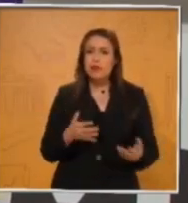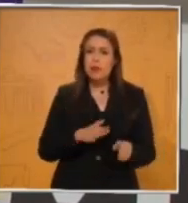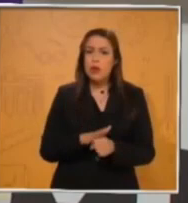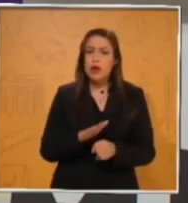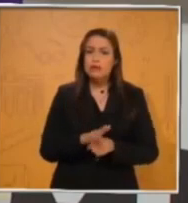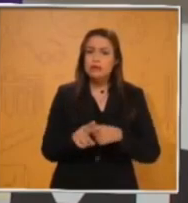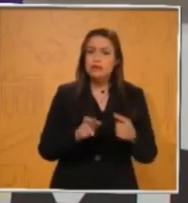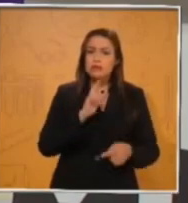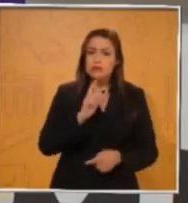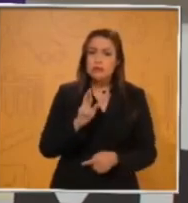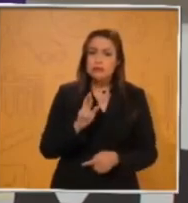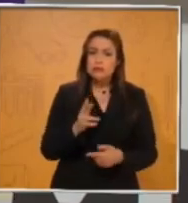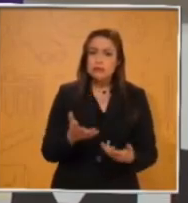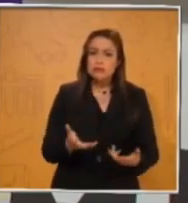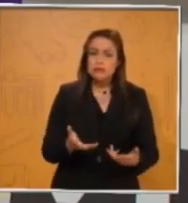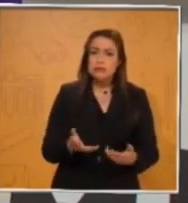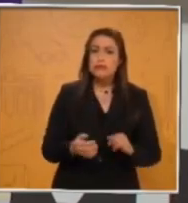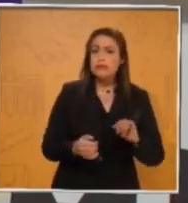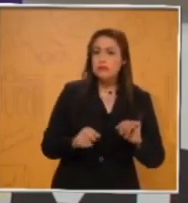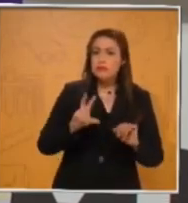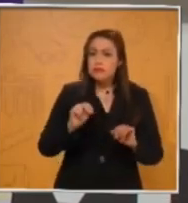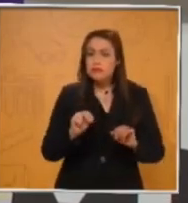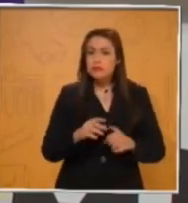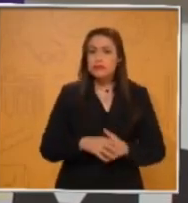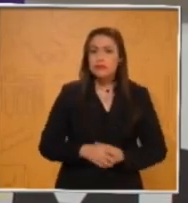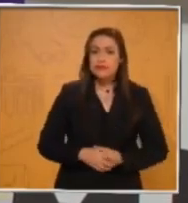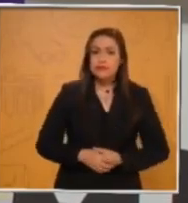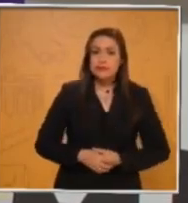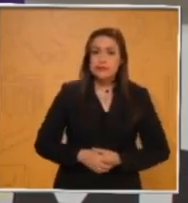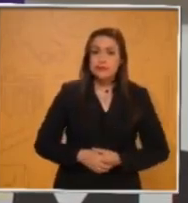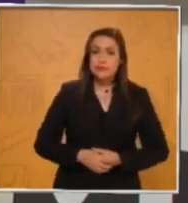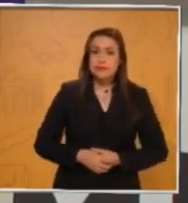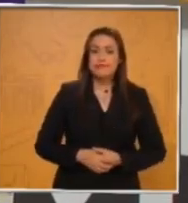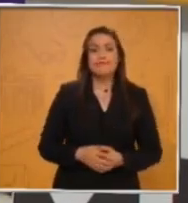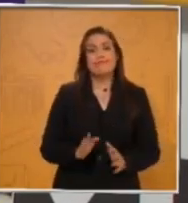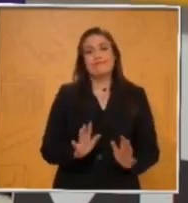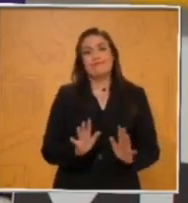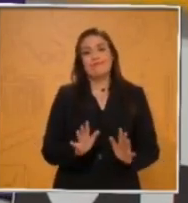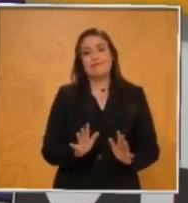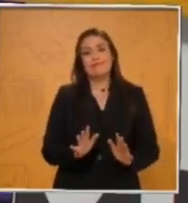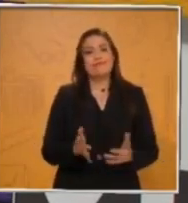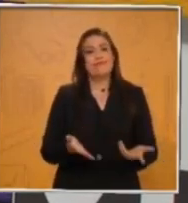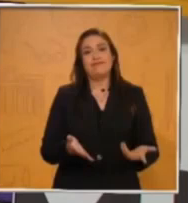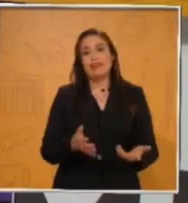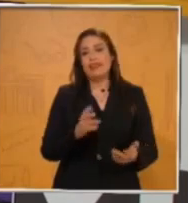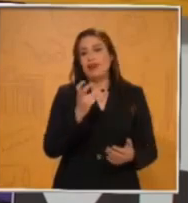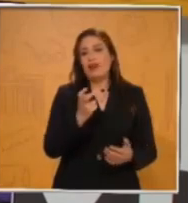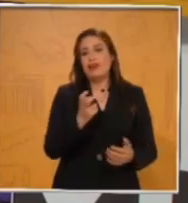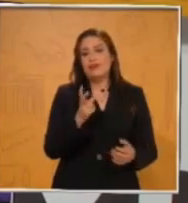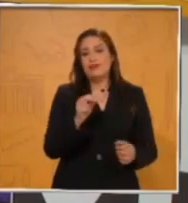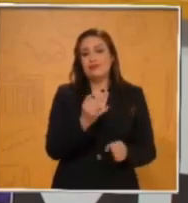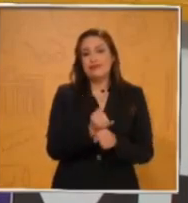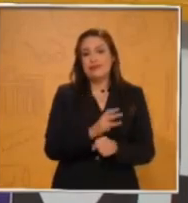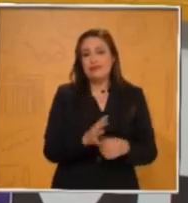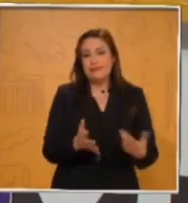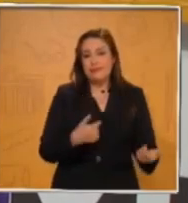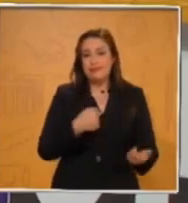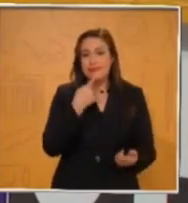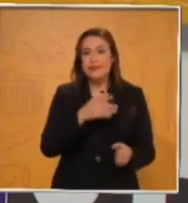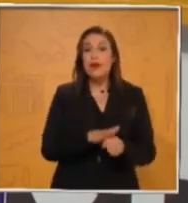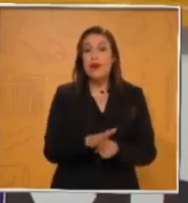answer? Yes or not? No, that wouldn't be possible. Number